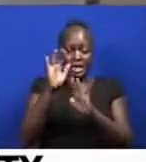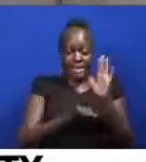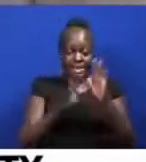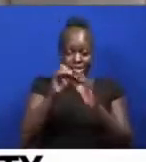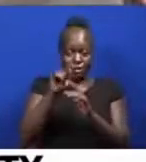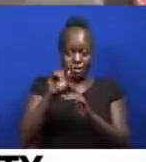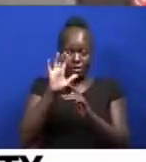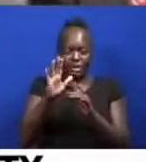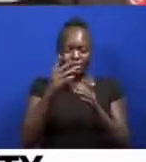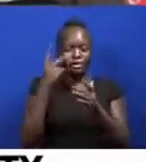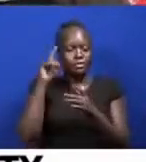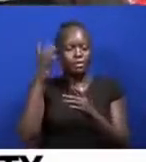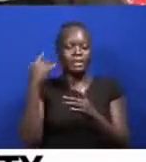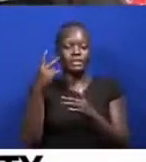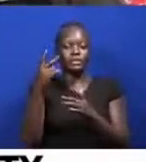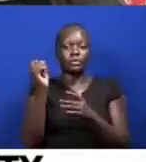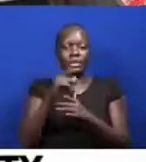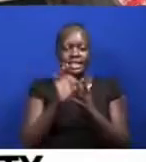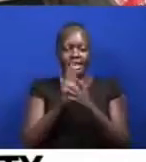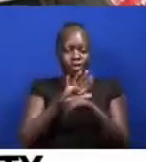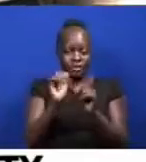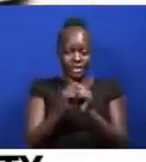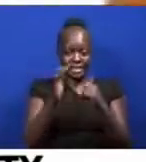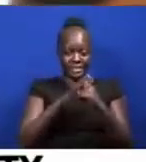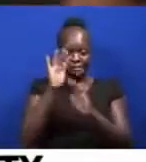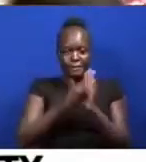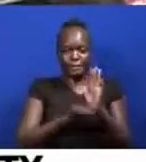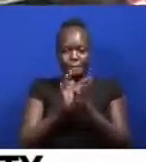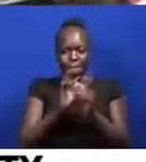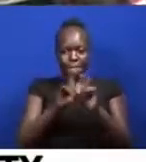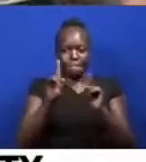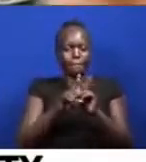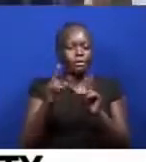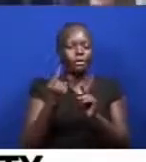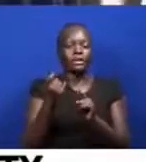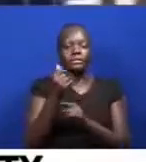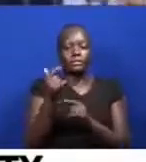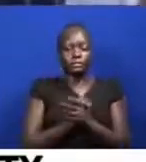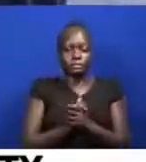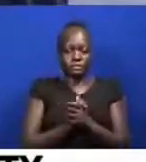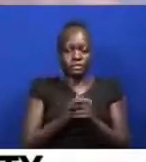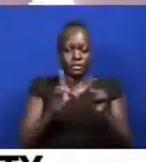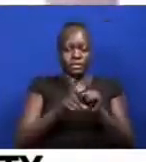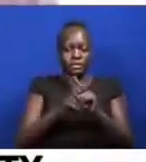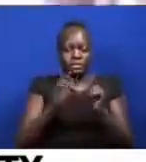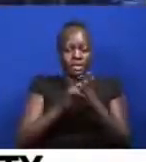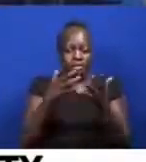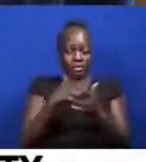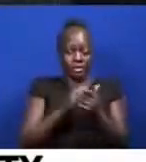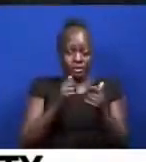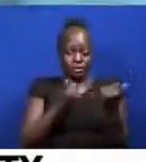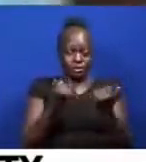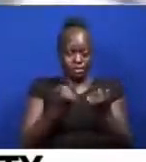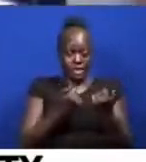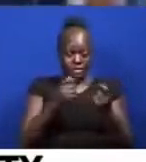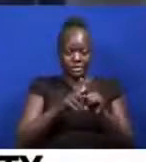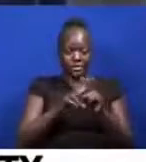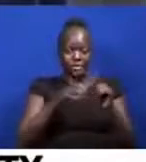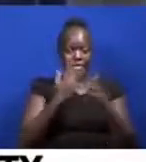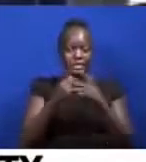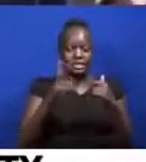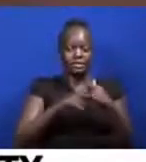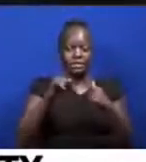for the last 2 months and COVID-19 deaths reducing drastically to only a few. The touted vaccination drive has now reached